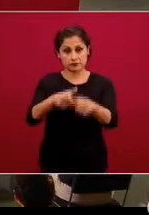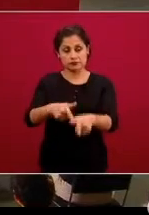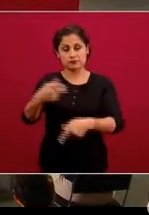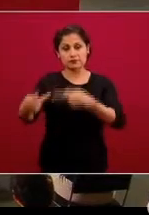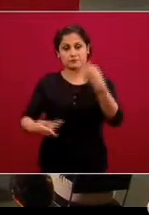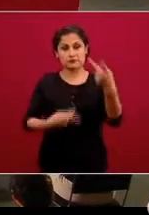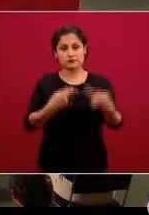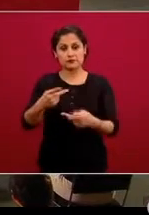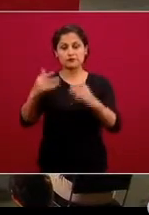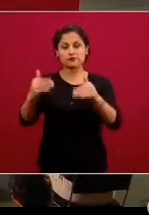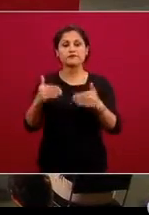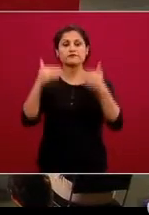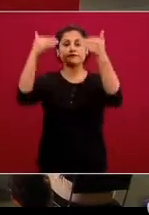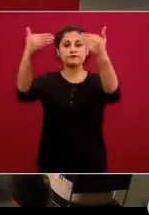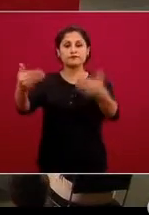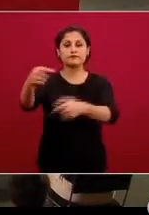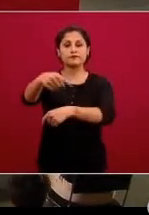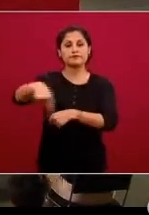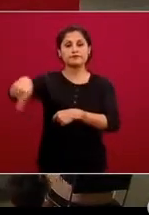past.